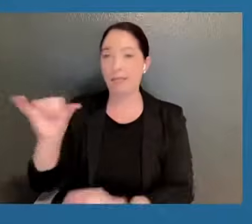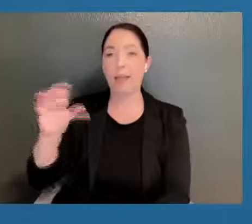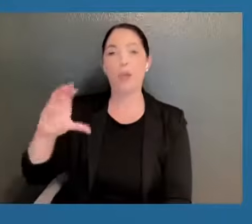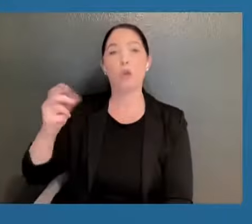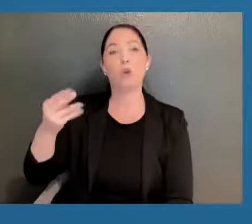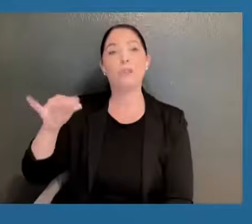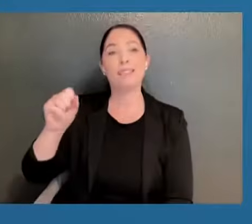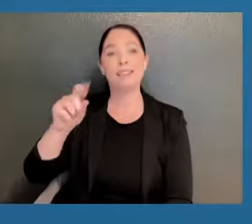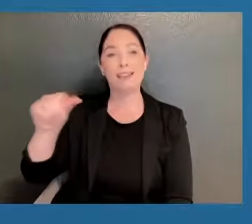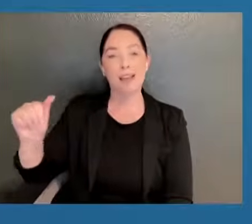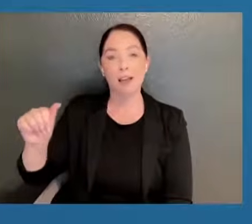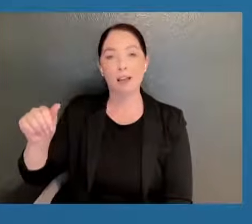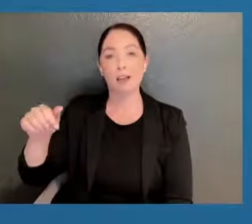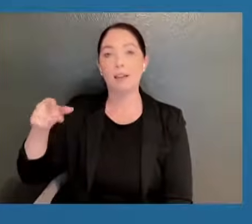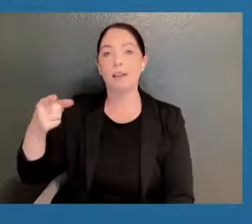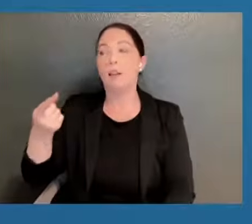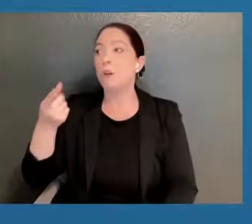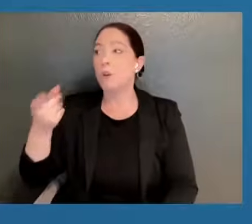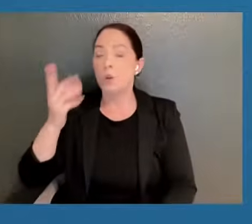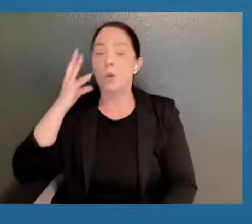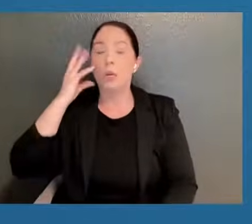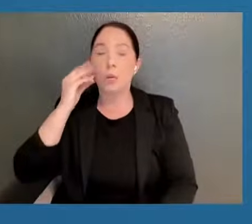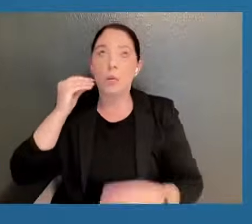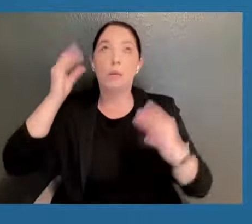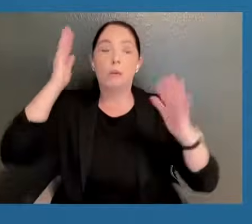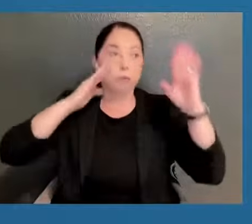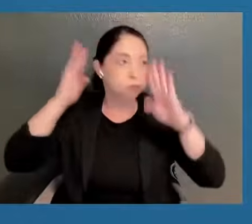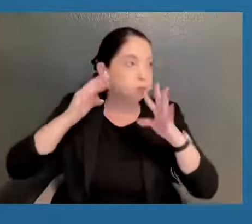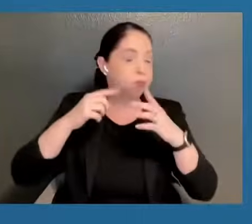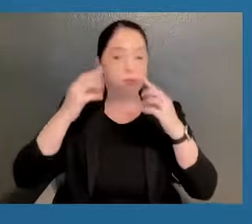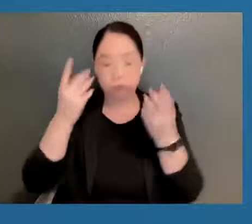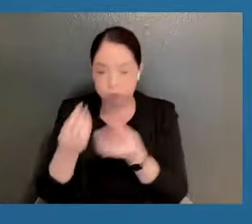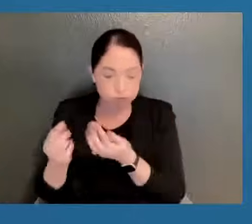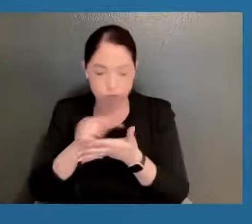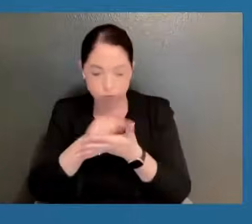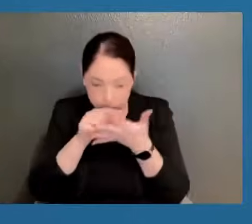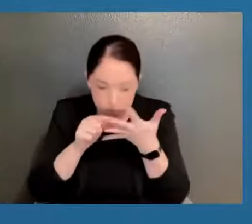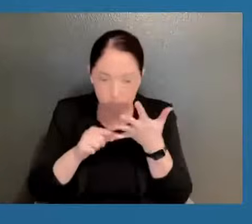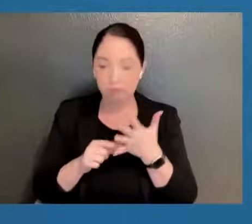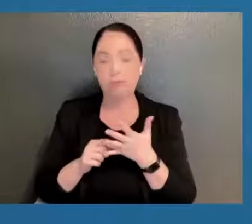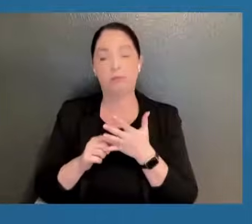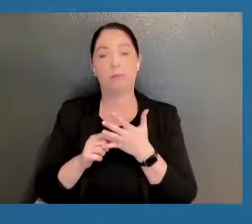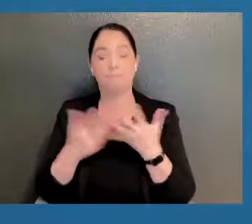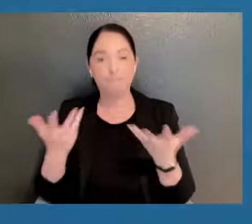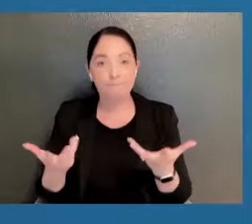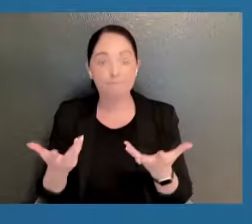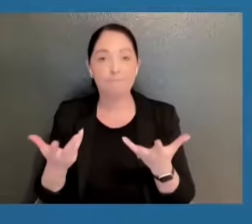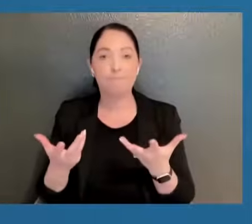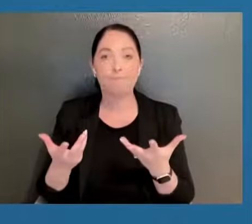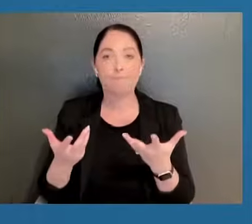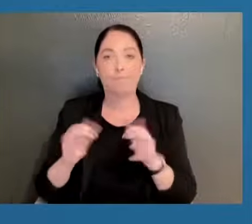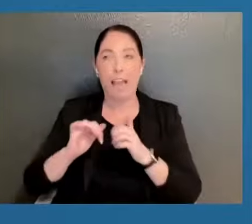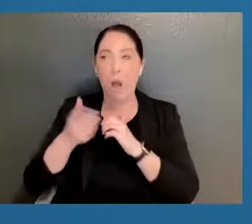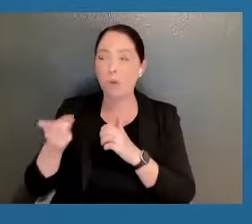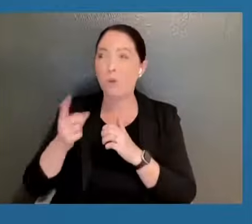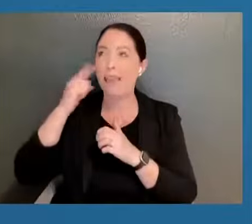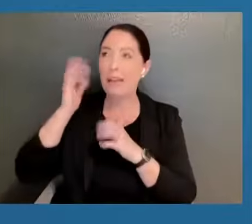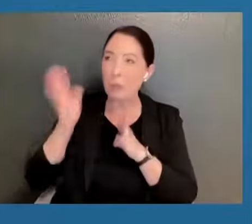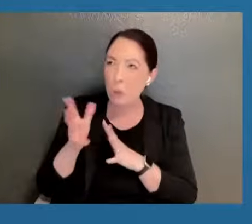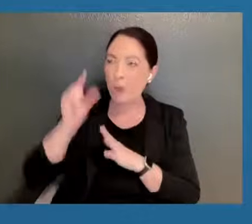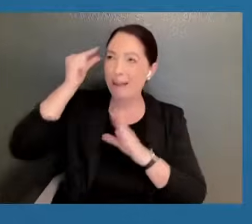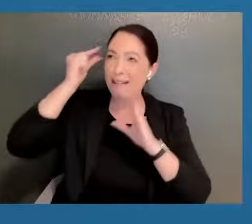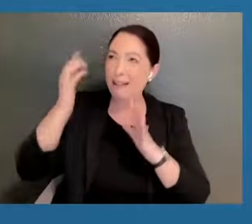worry about, what keeps you up at night, and how you look to your government leaders who, if they are really, truly public servants,